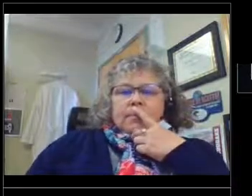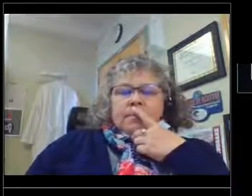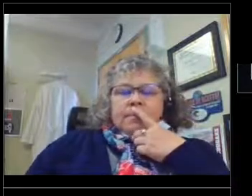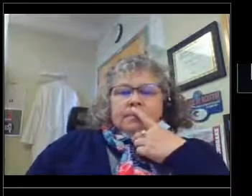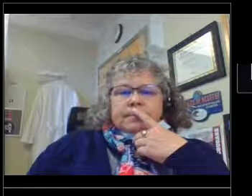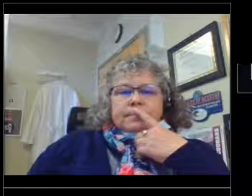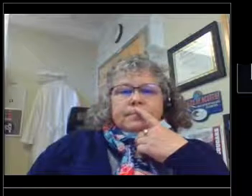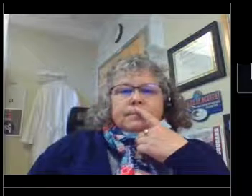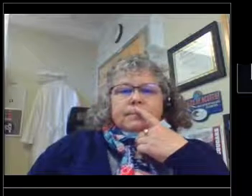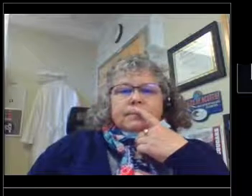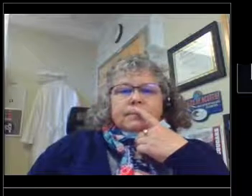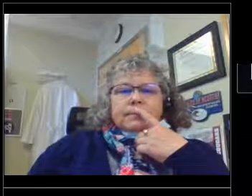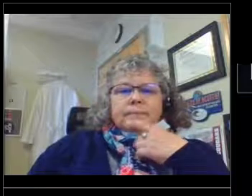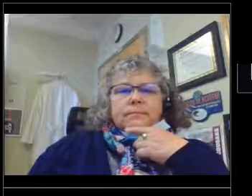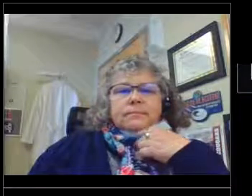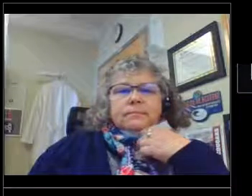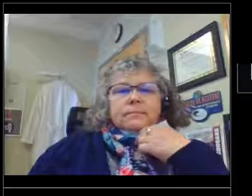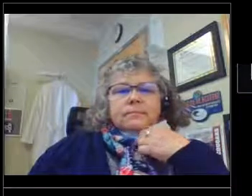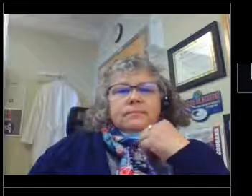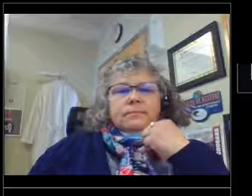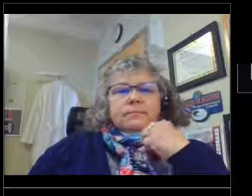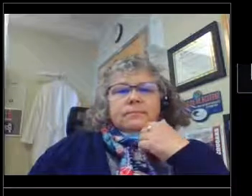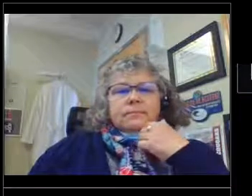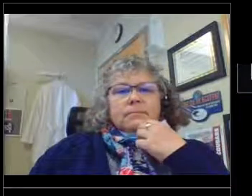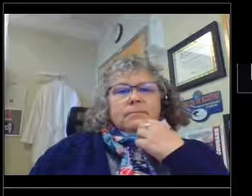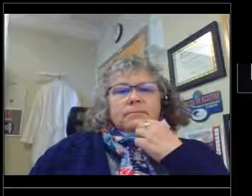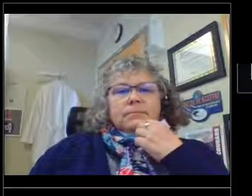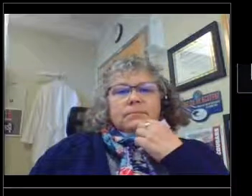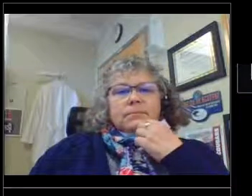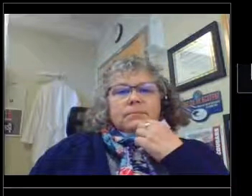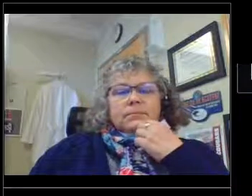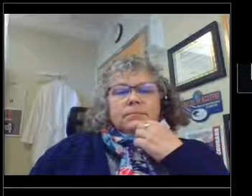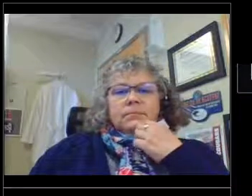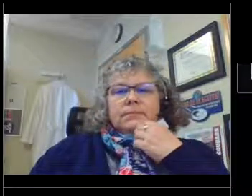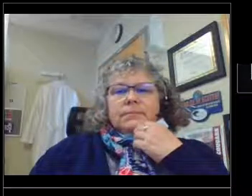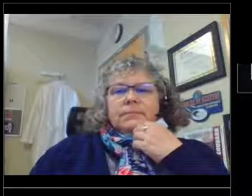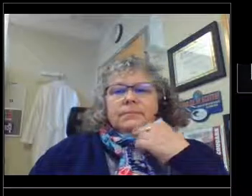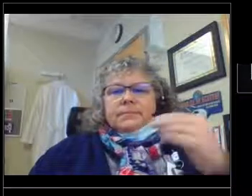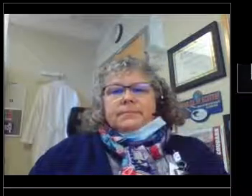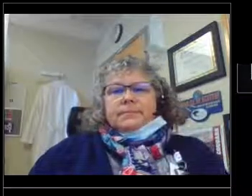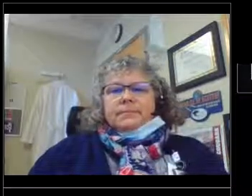all of examples of all of these on our website, and we'll go over a few today as well.